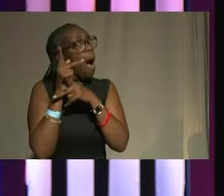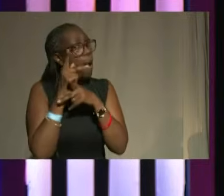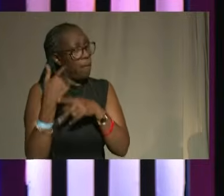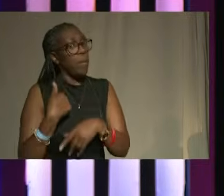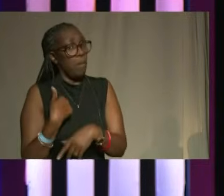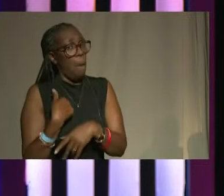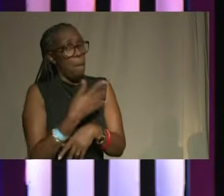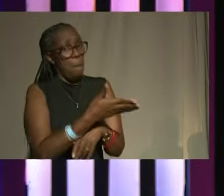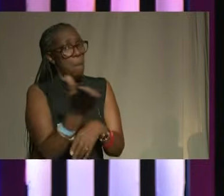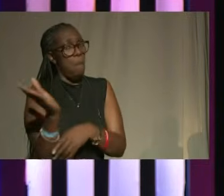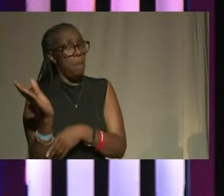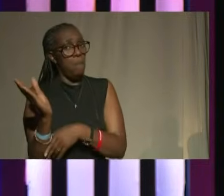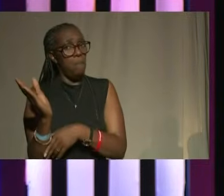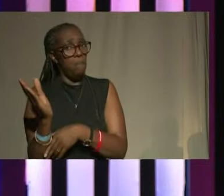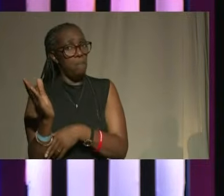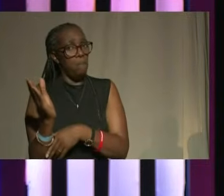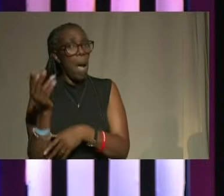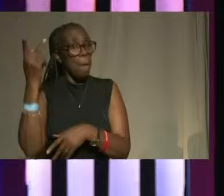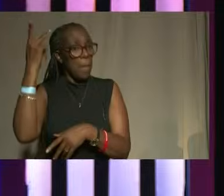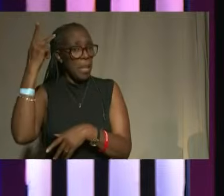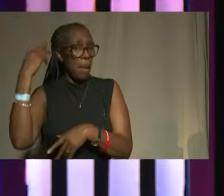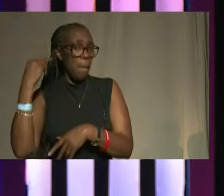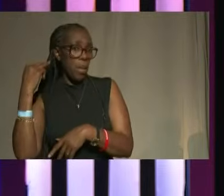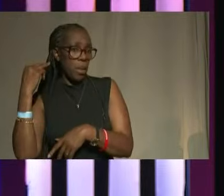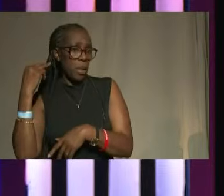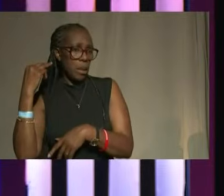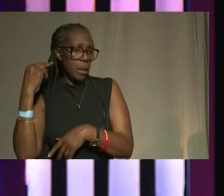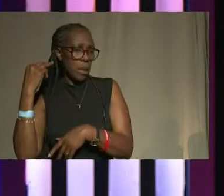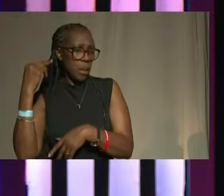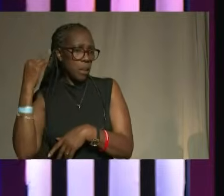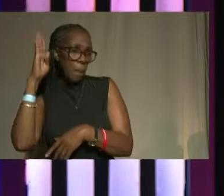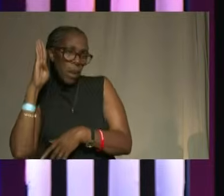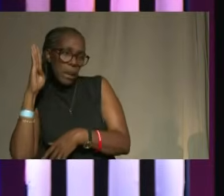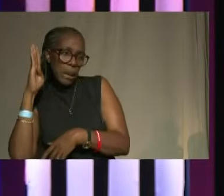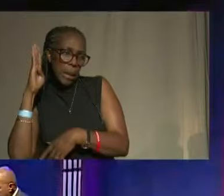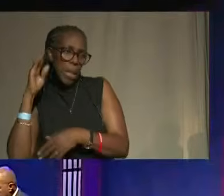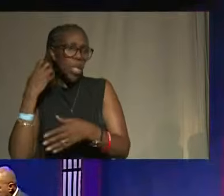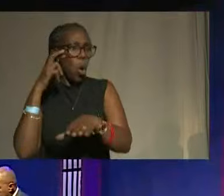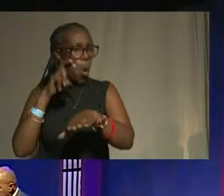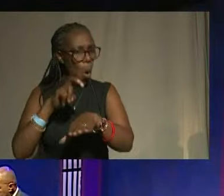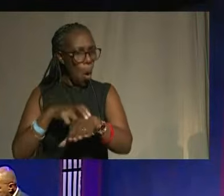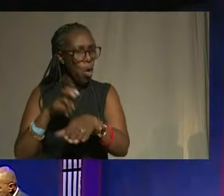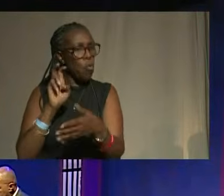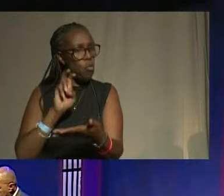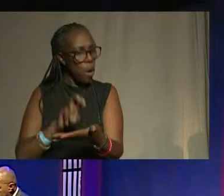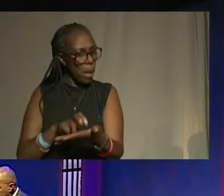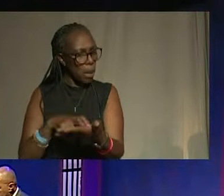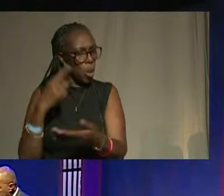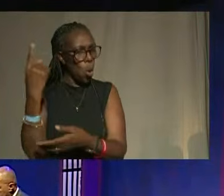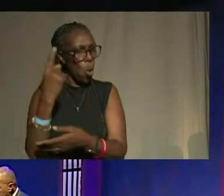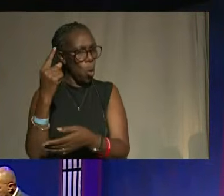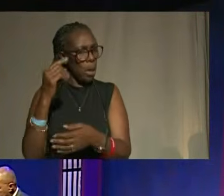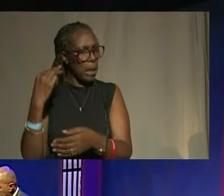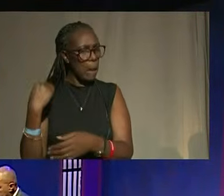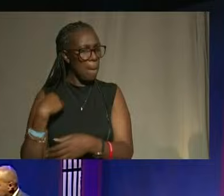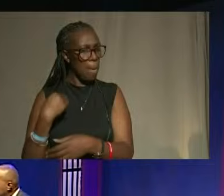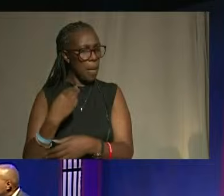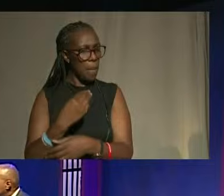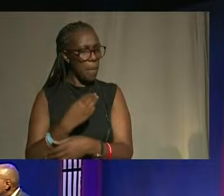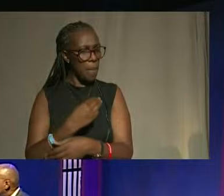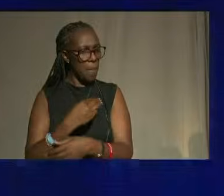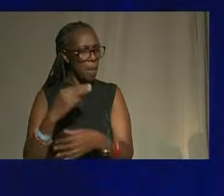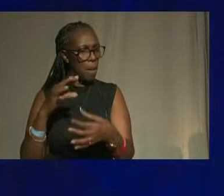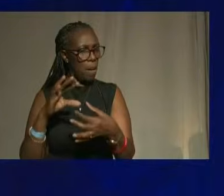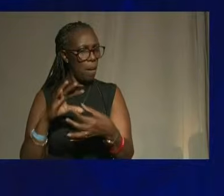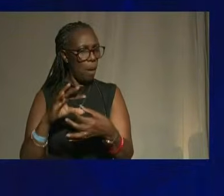depended on divine intervention without work. In fact, he is on record, I believe, as the only Minister of National Security who was unable to secure